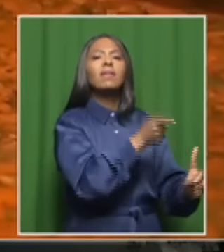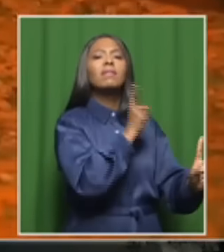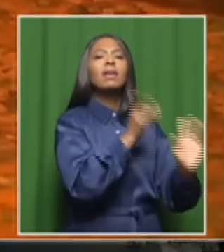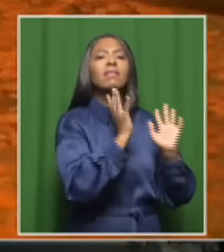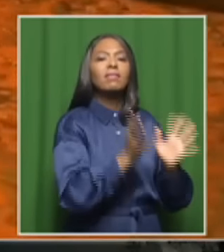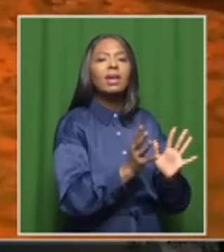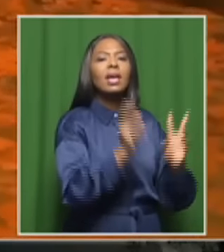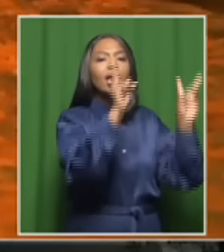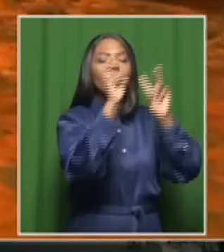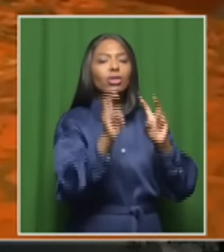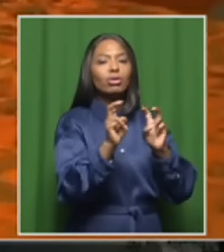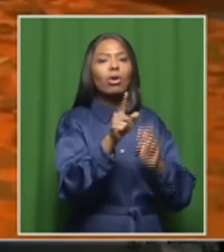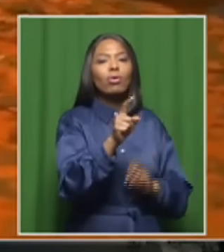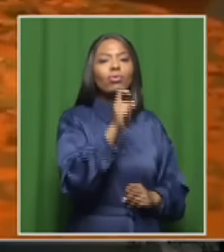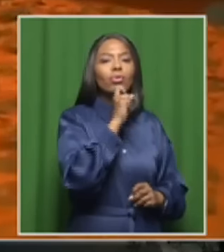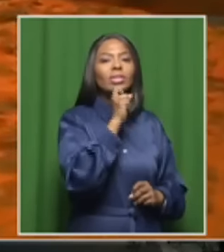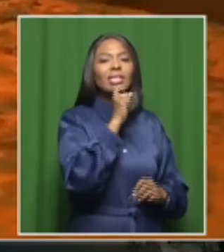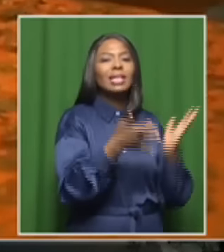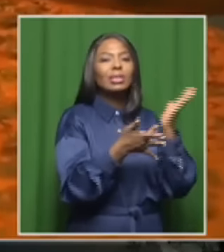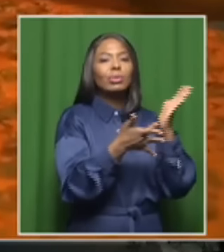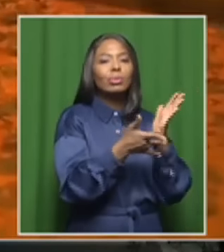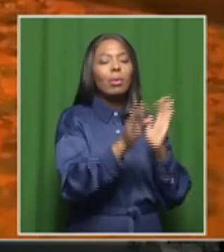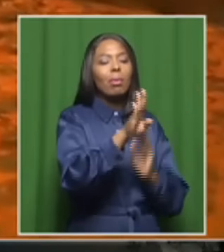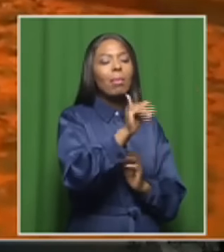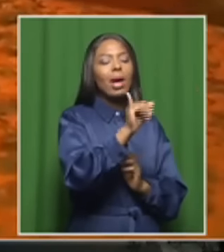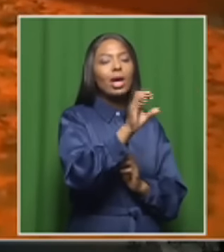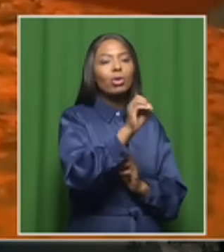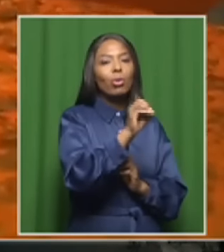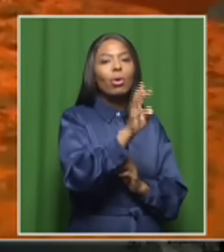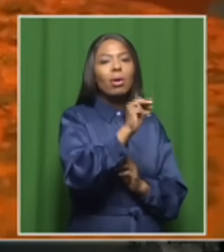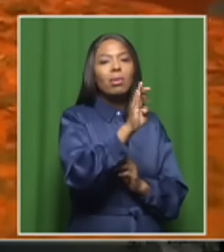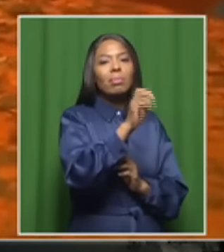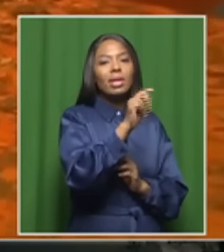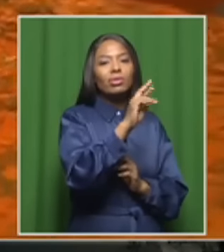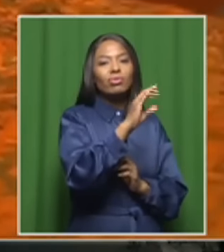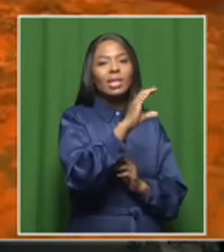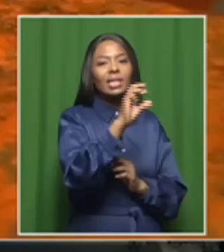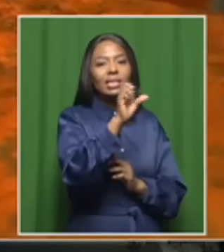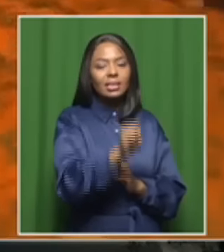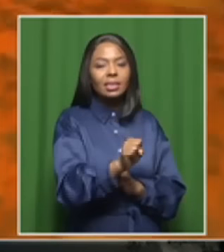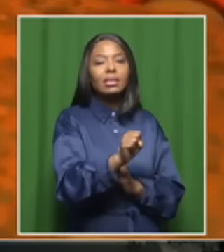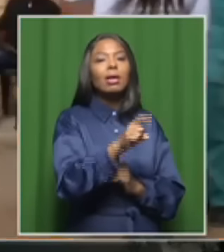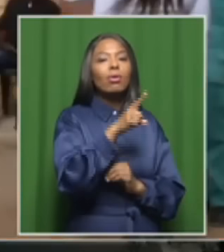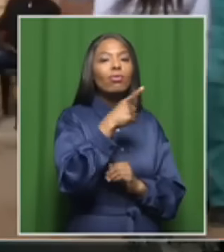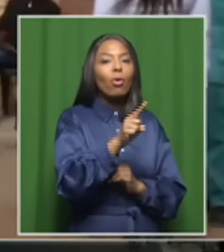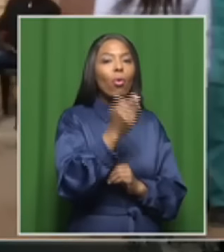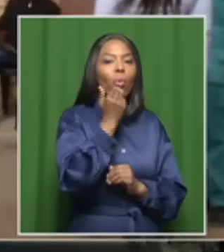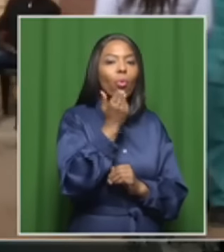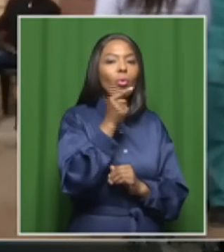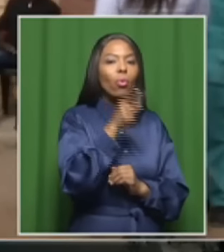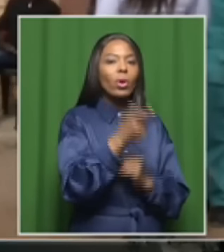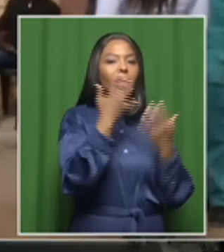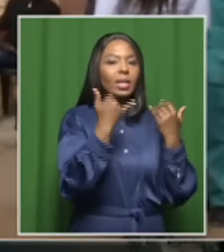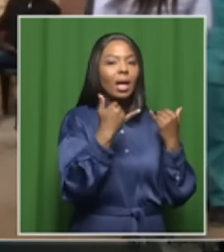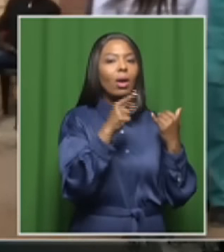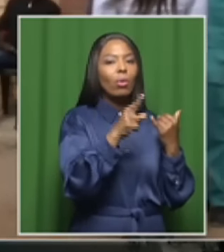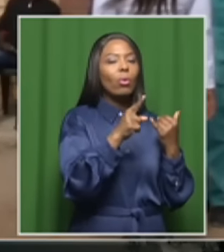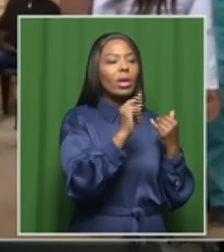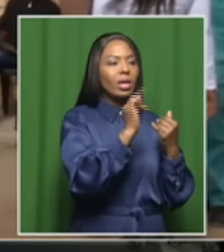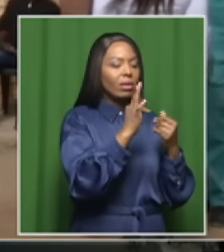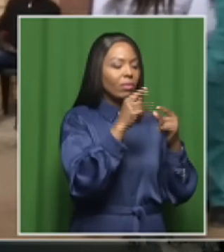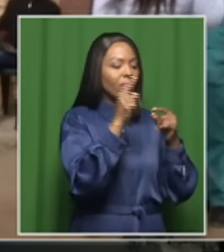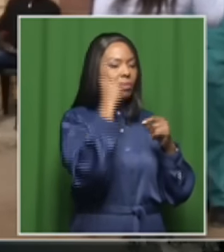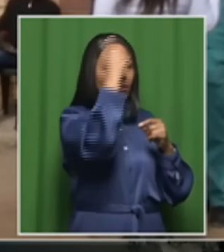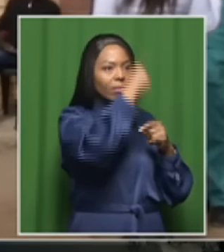biometrics, especially for the employees. To say, because these cases of